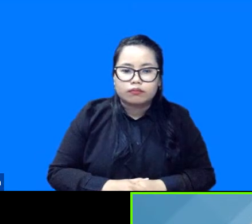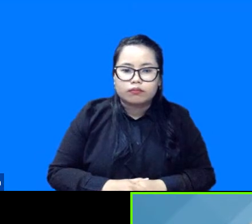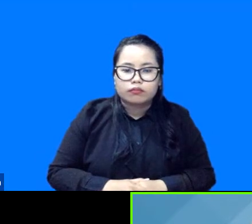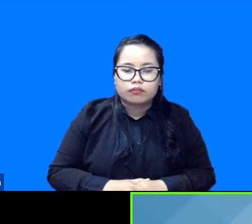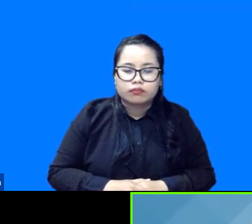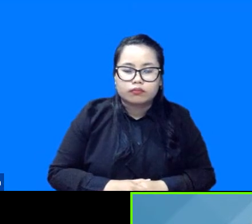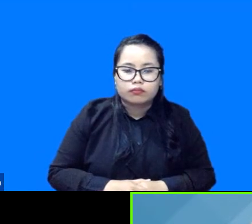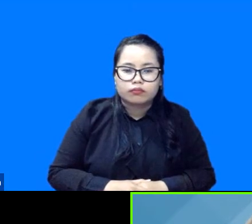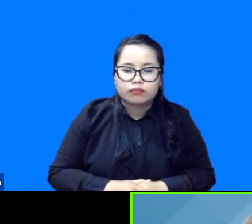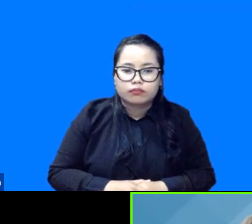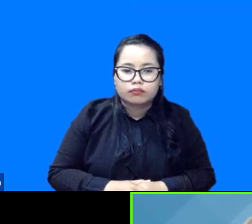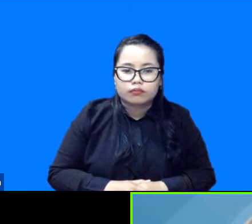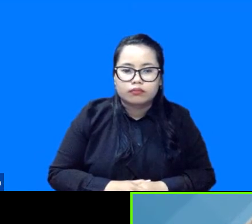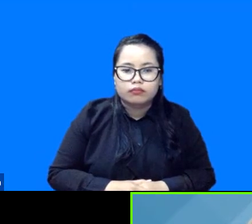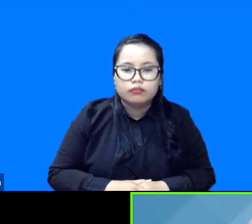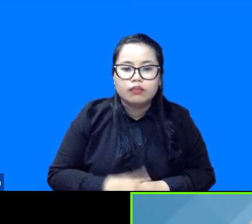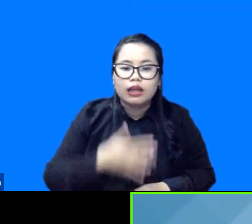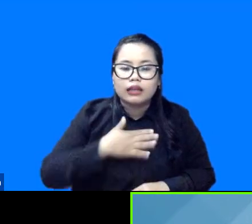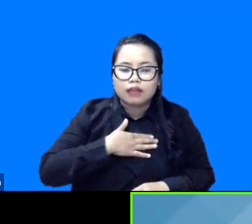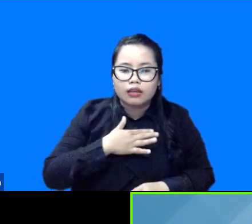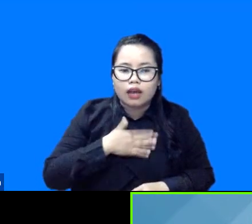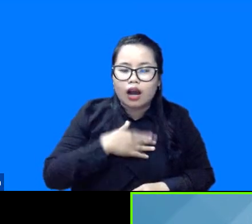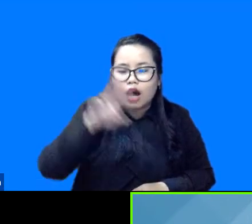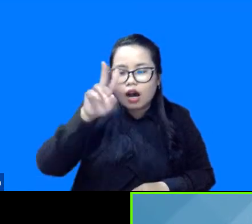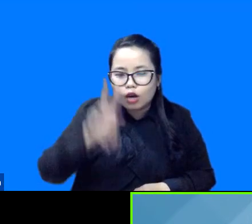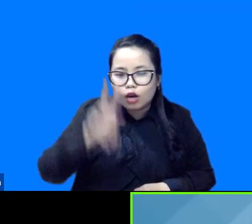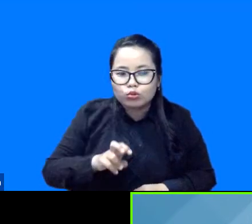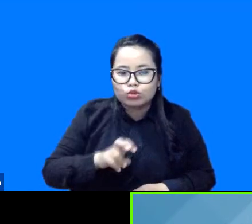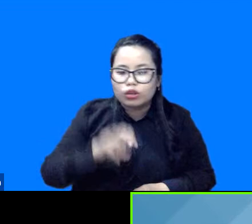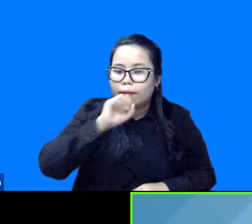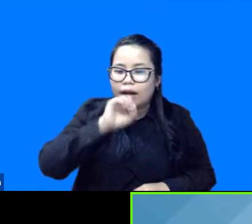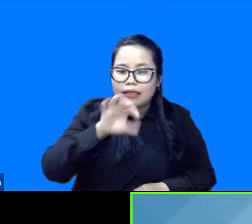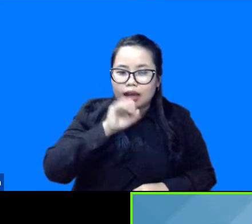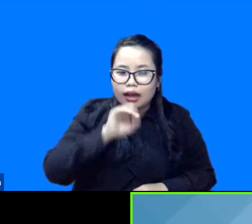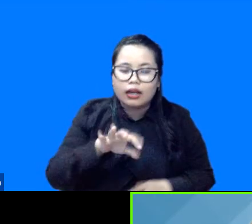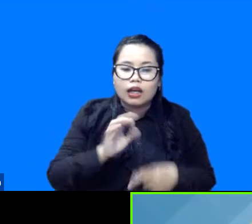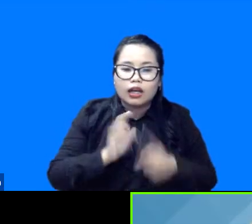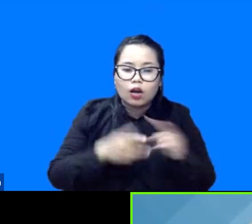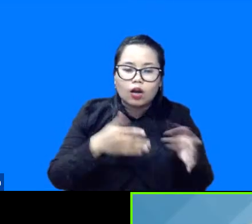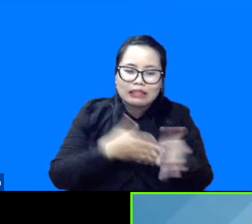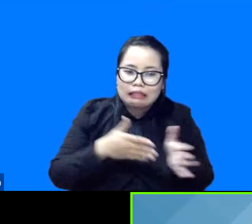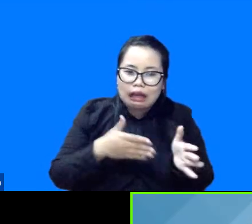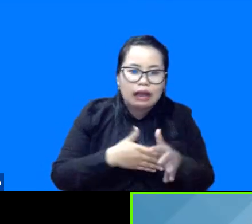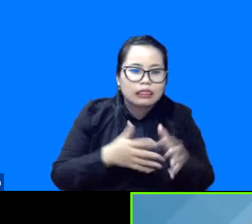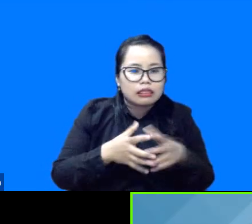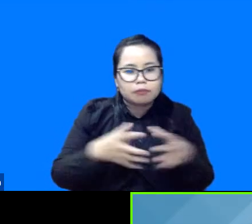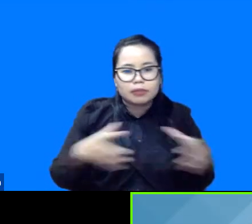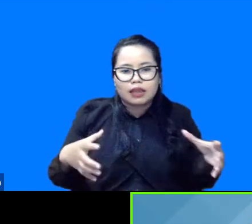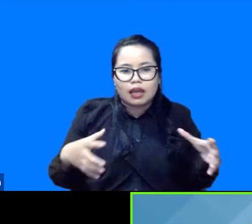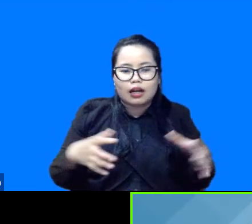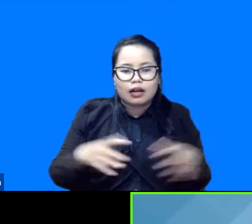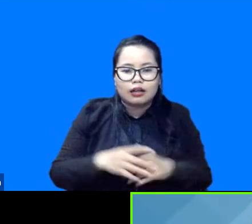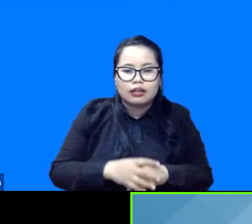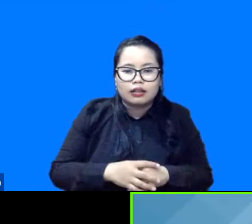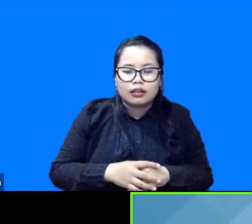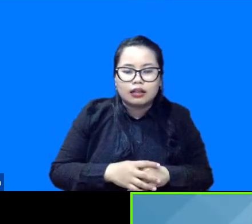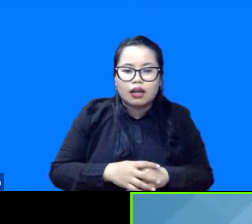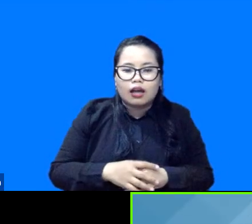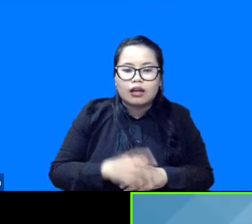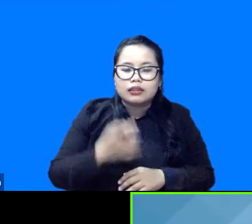to say that the biggest challenge is in the awareness first, and in the